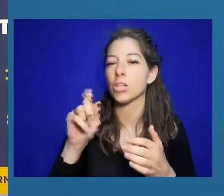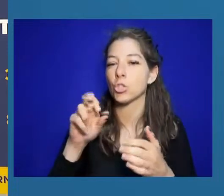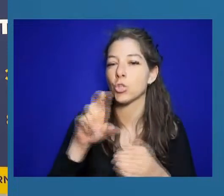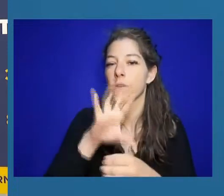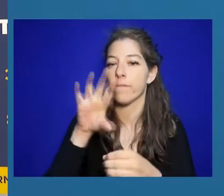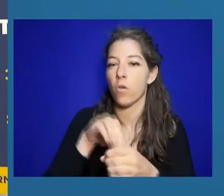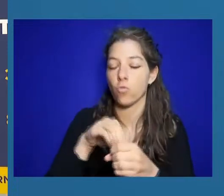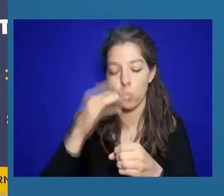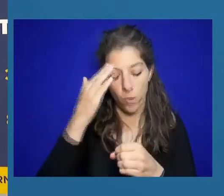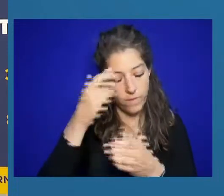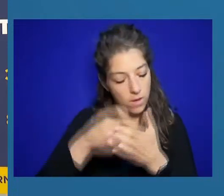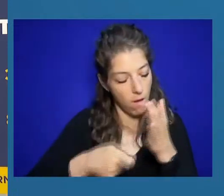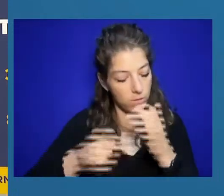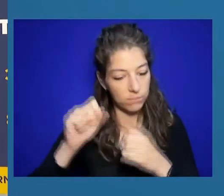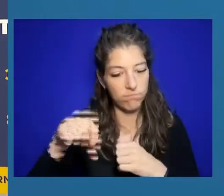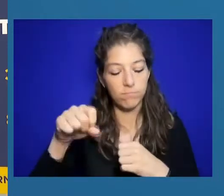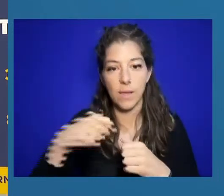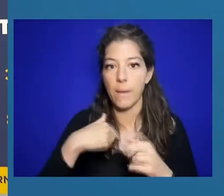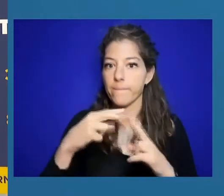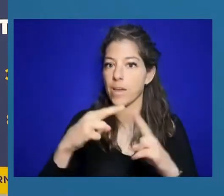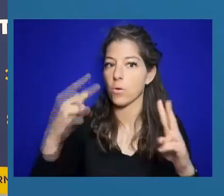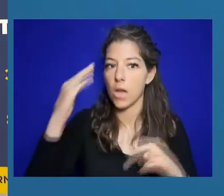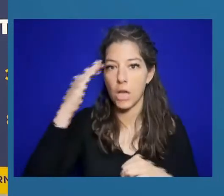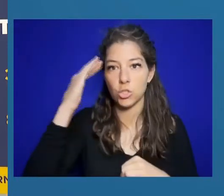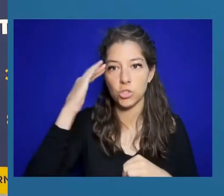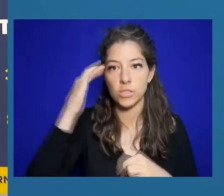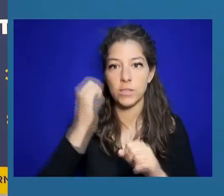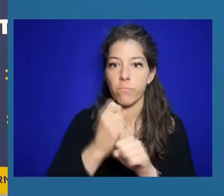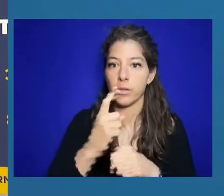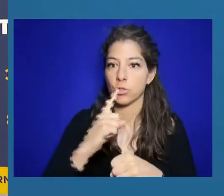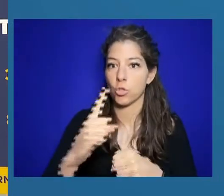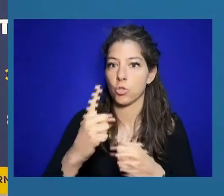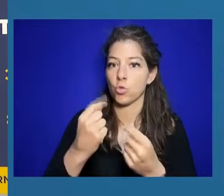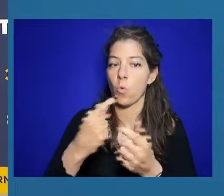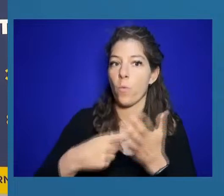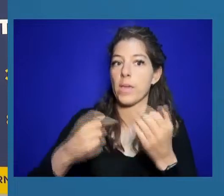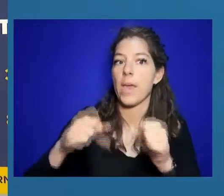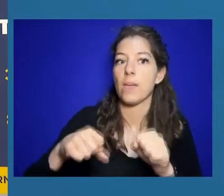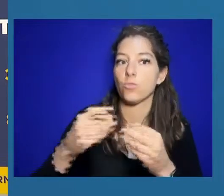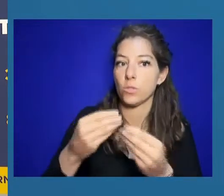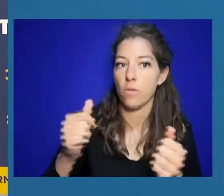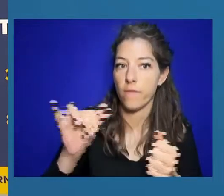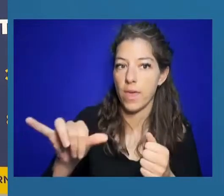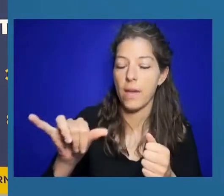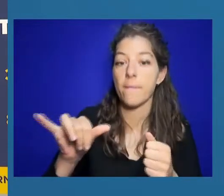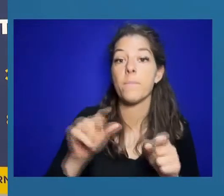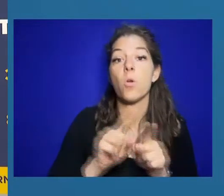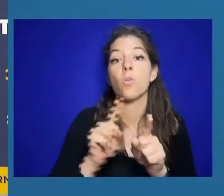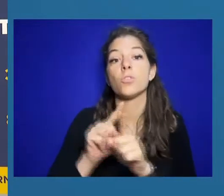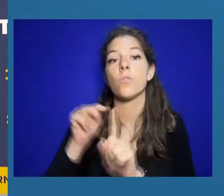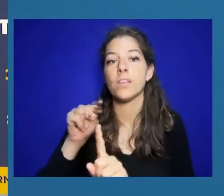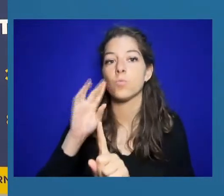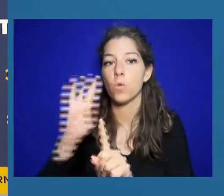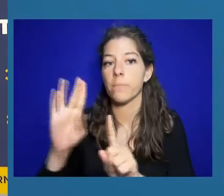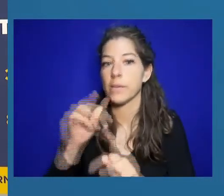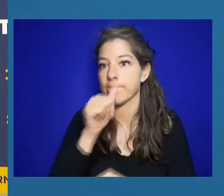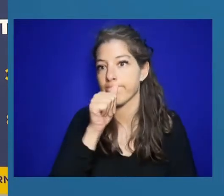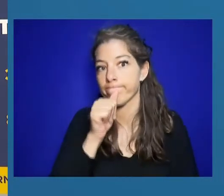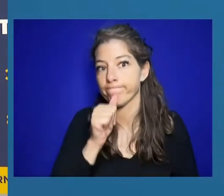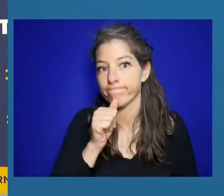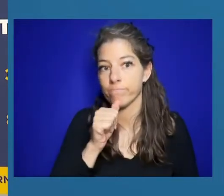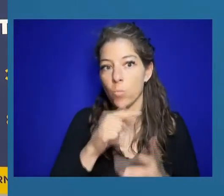costs. I'm very conscious, and I want to make sure that we can do what we can to resolve that. But also, this is going to be painful, what is